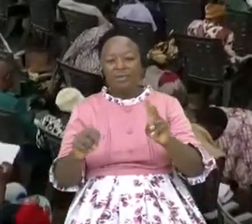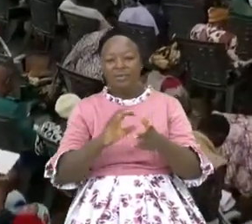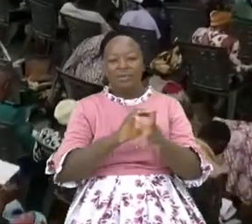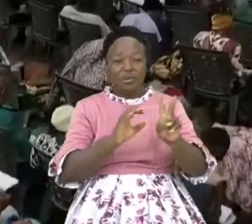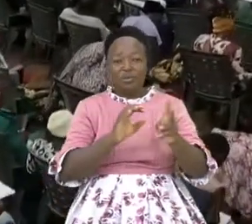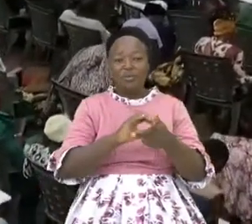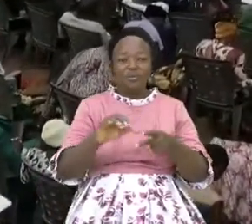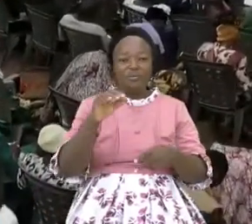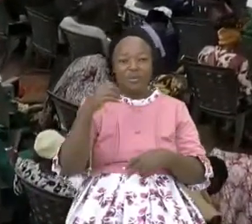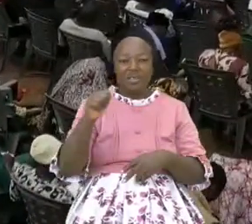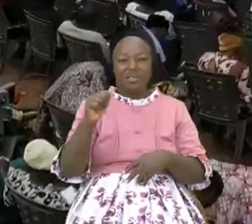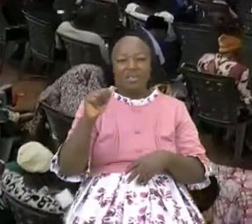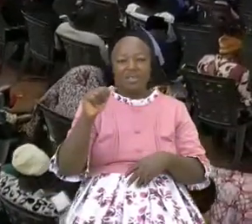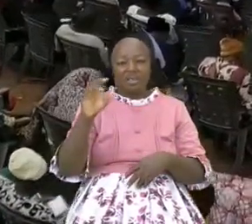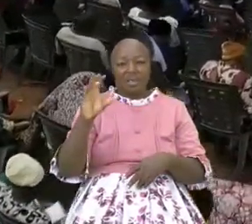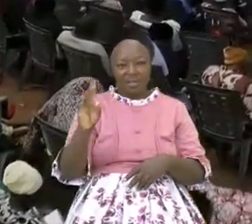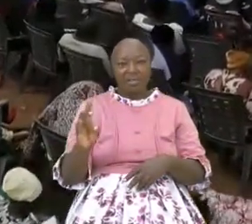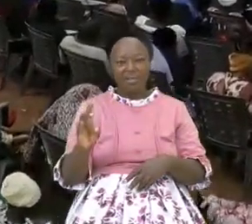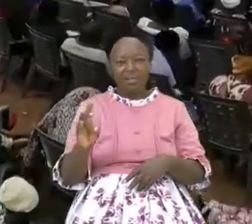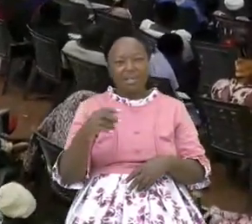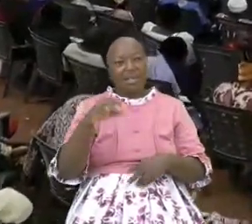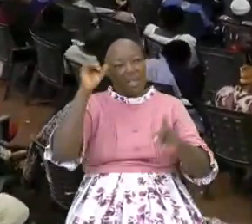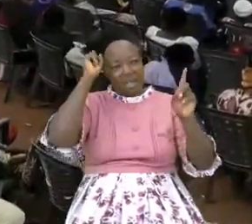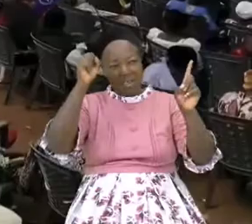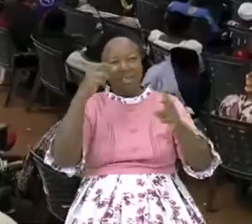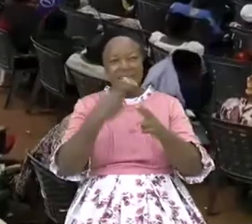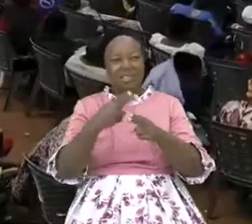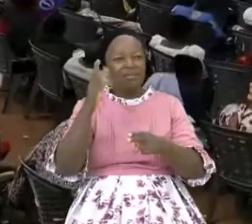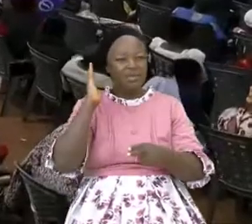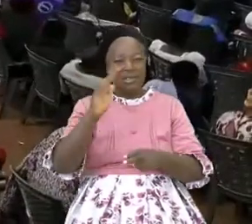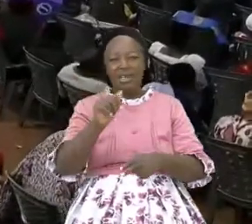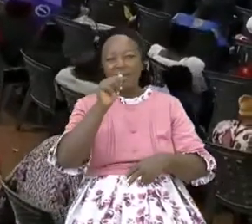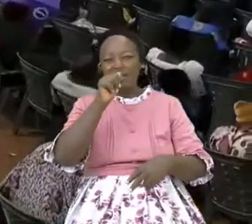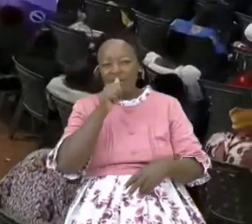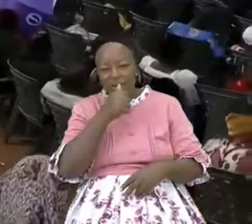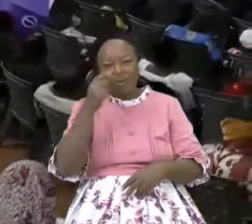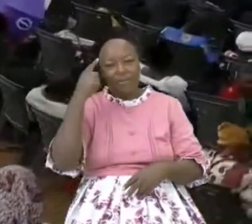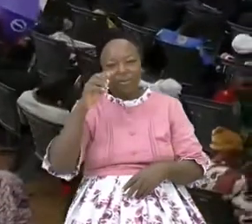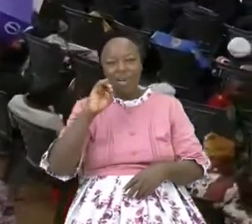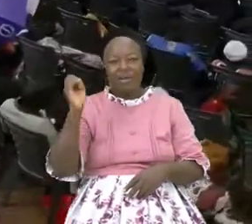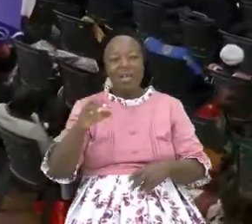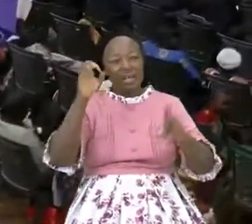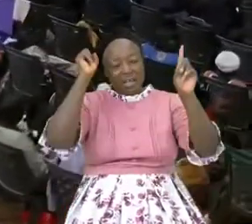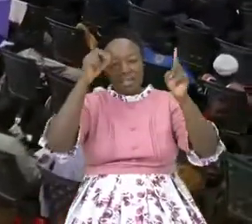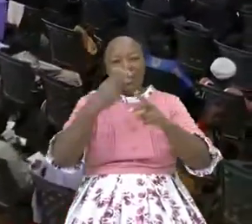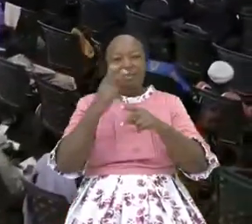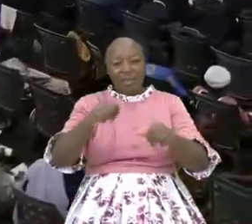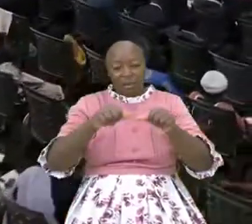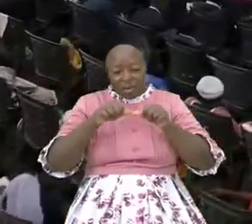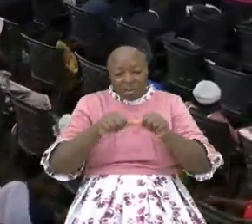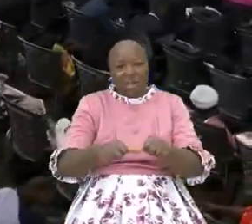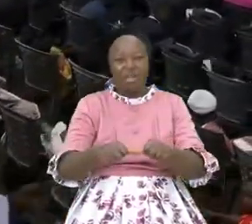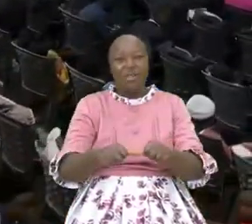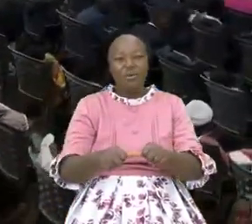forever. His name shall be continued as long as the sun. And